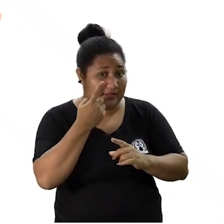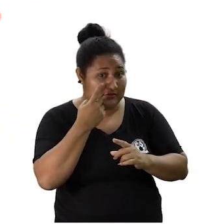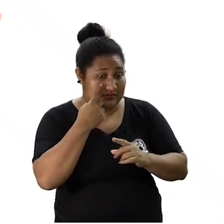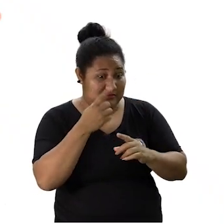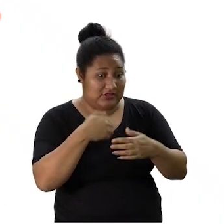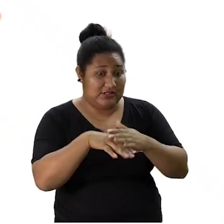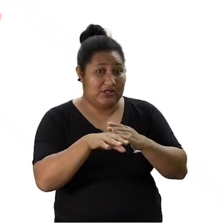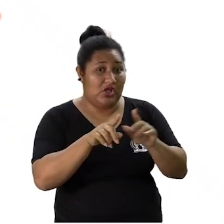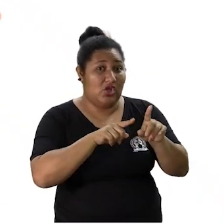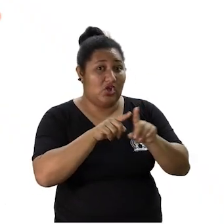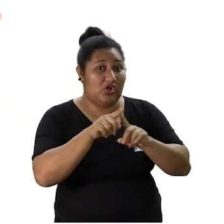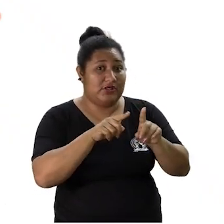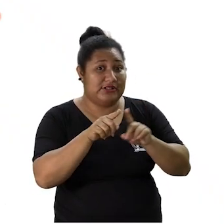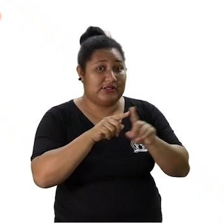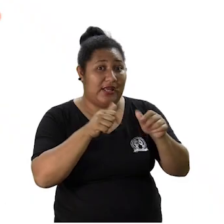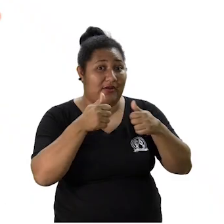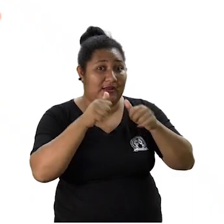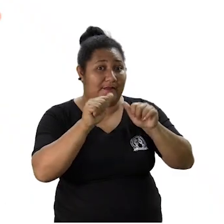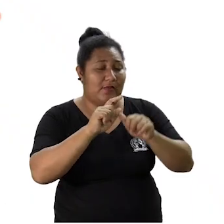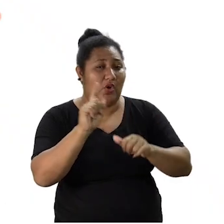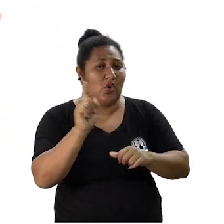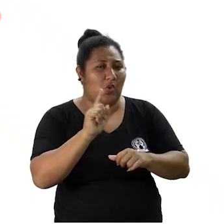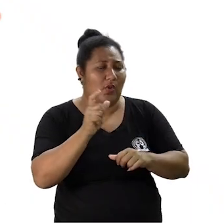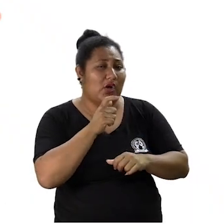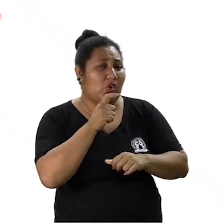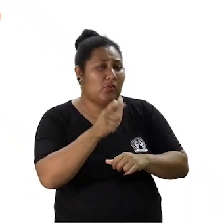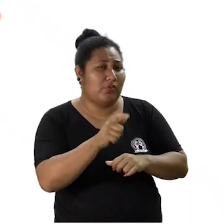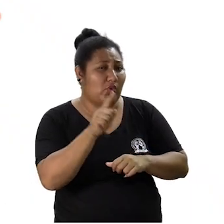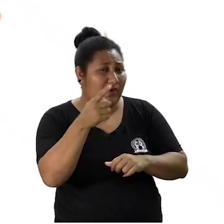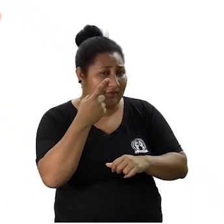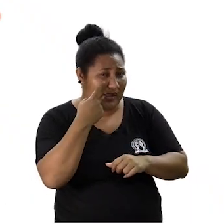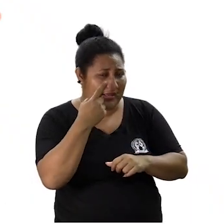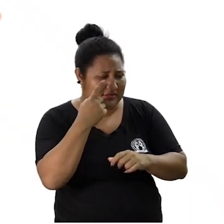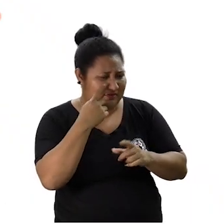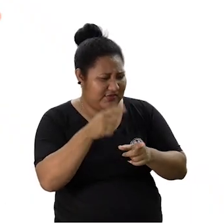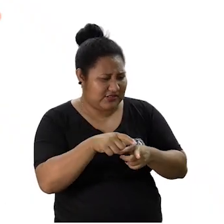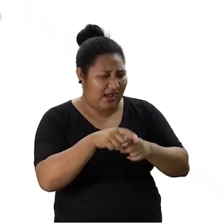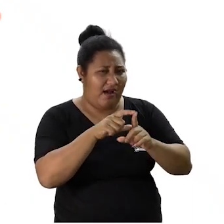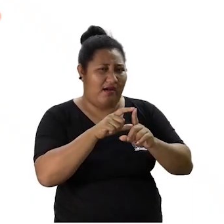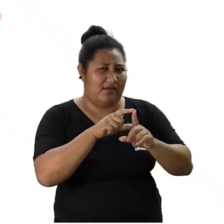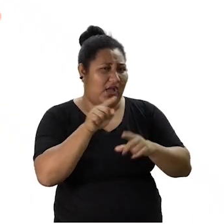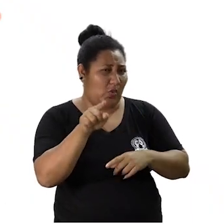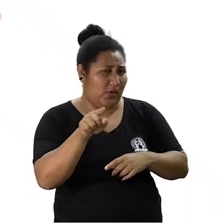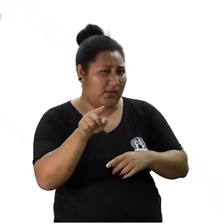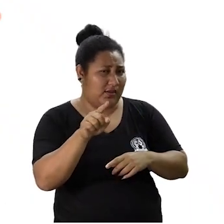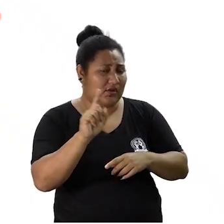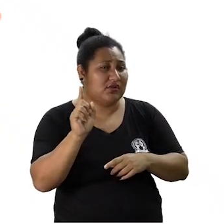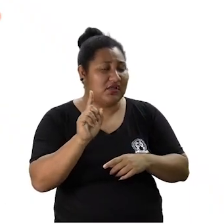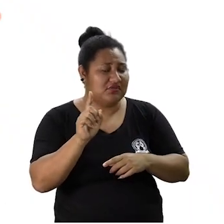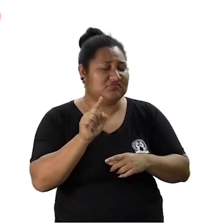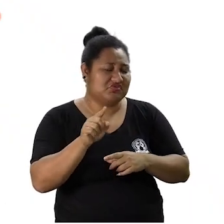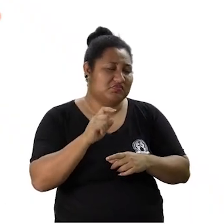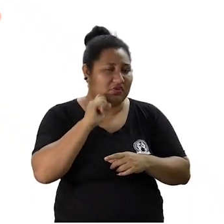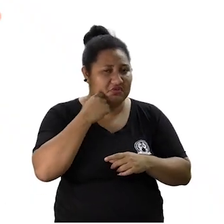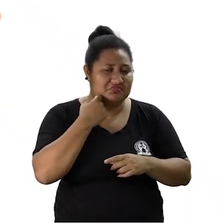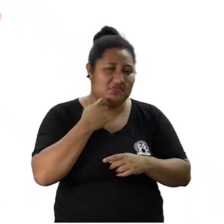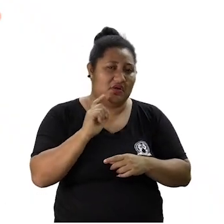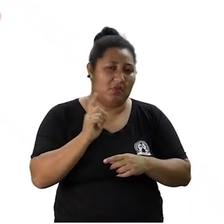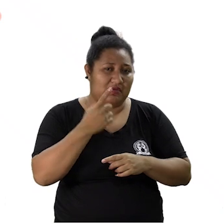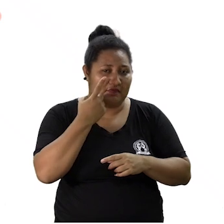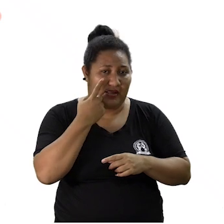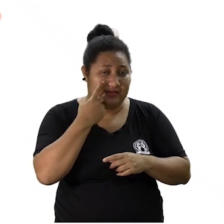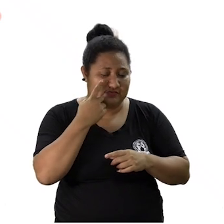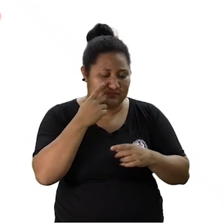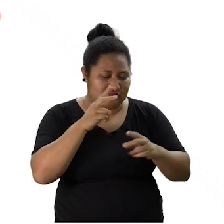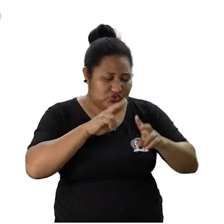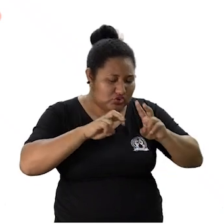outcome po lea se upu e va ai te whaafengatai te oe. Ia ono whaila ia la o lau